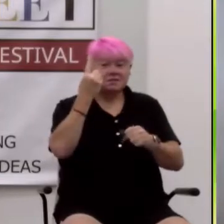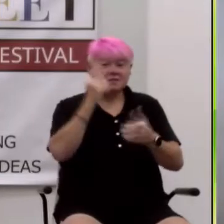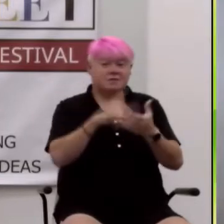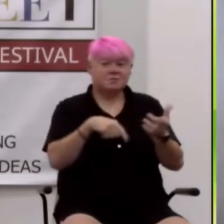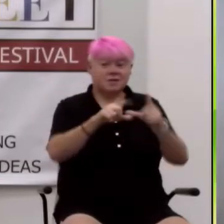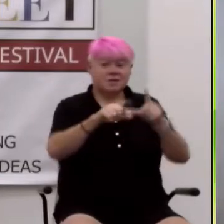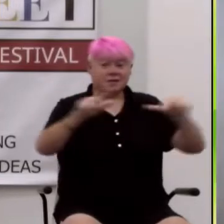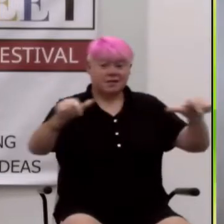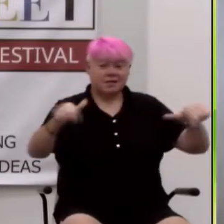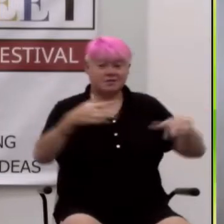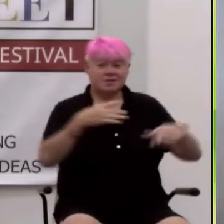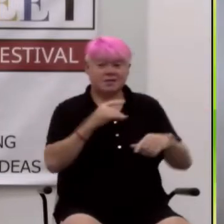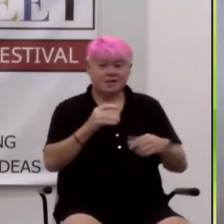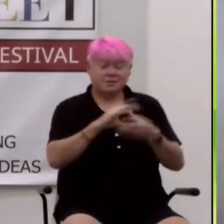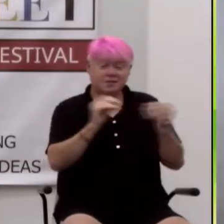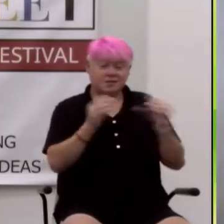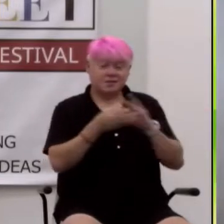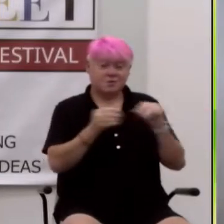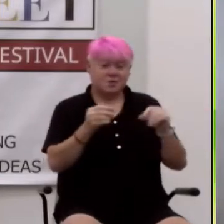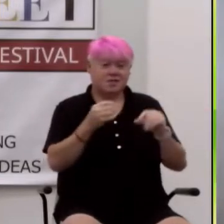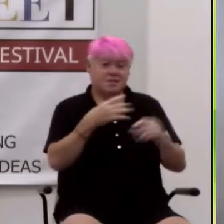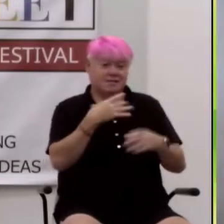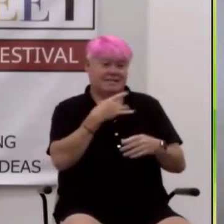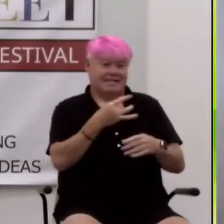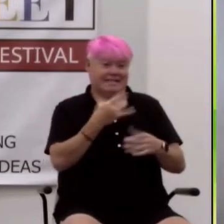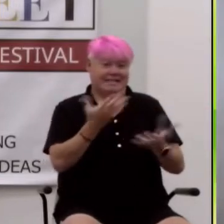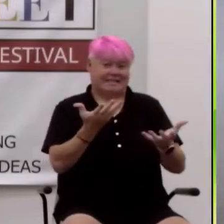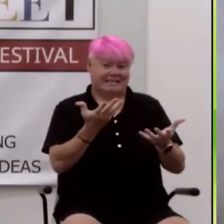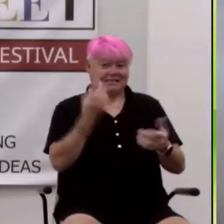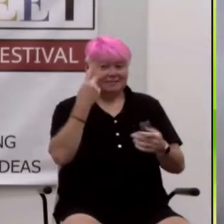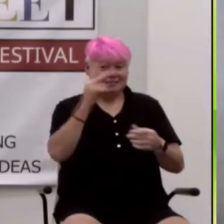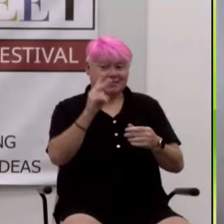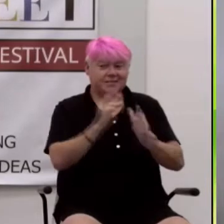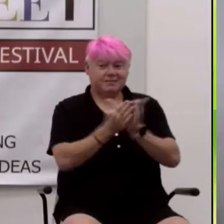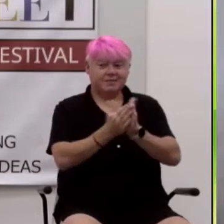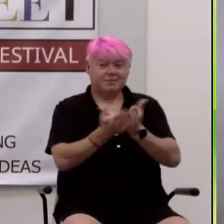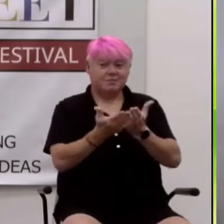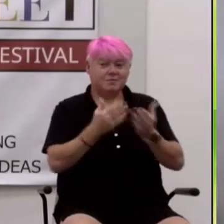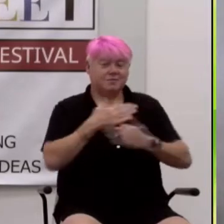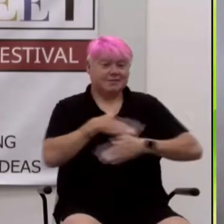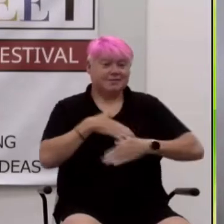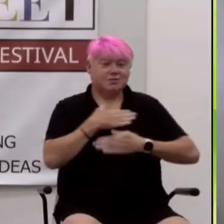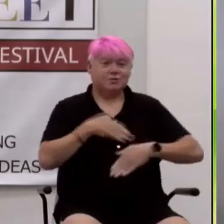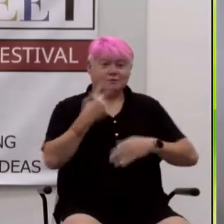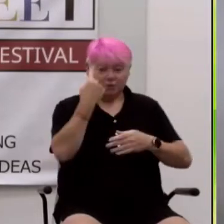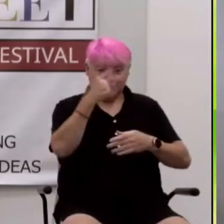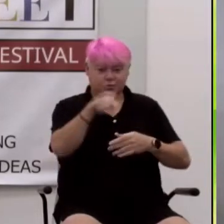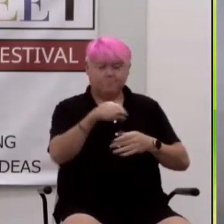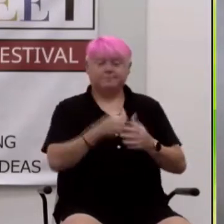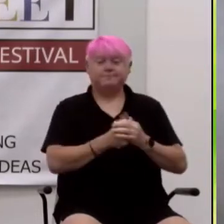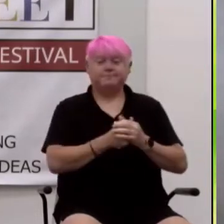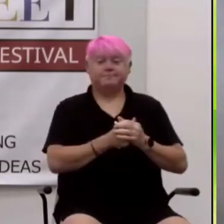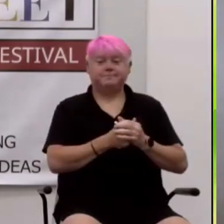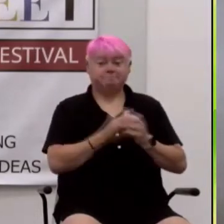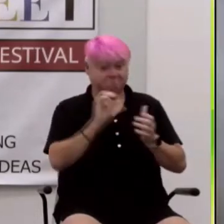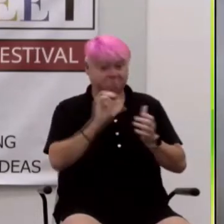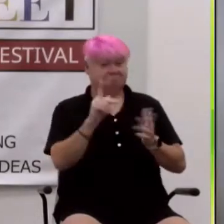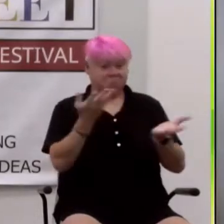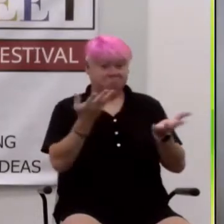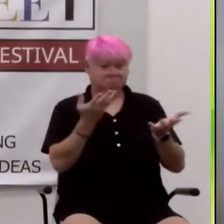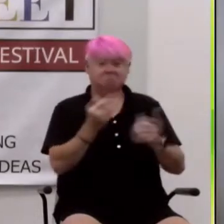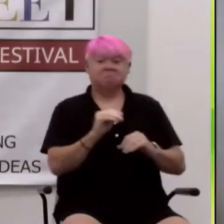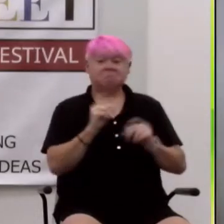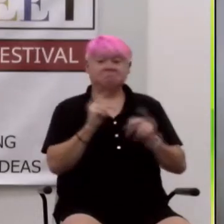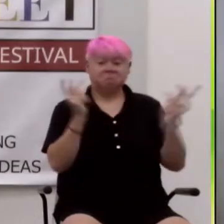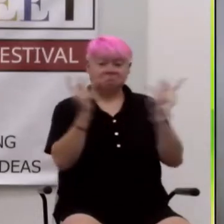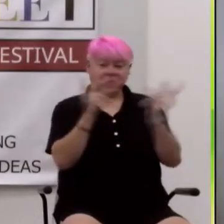like and what the story is like and that kind of thing. See if the book appeals to you. Does that sound okay? That sounds